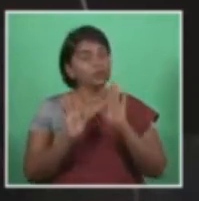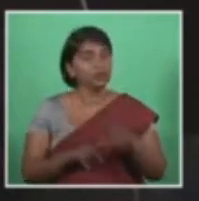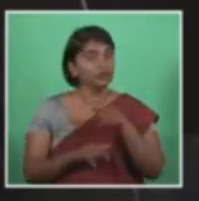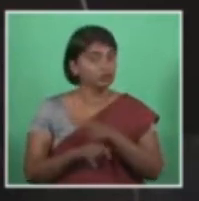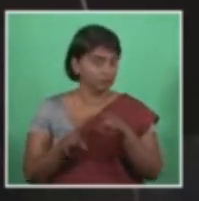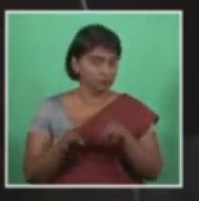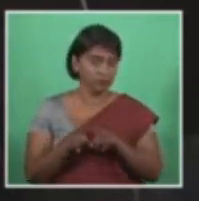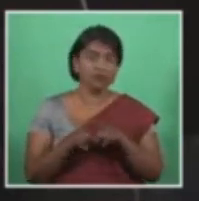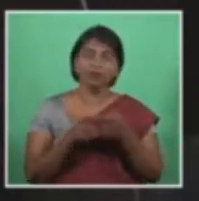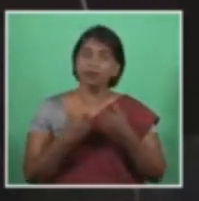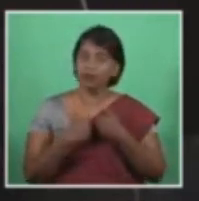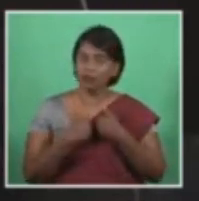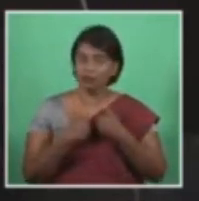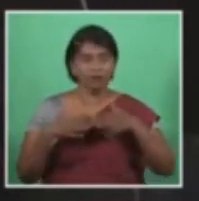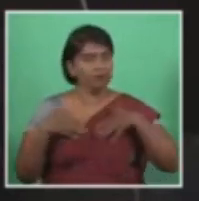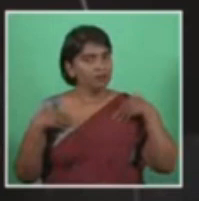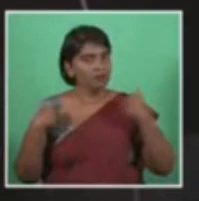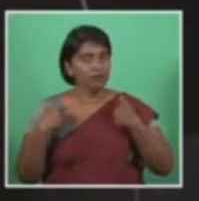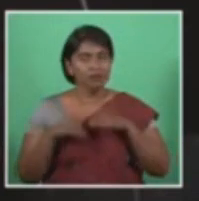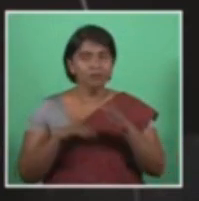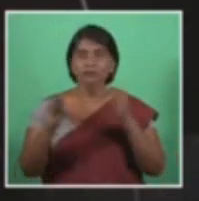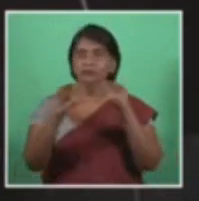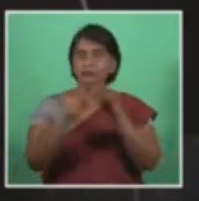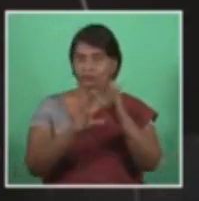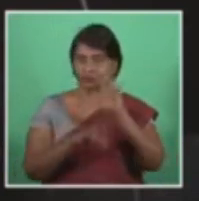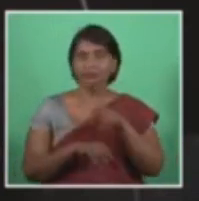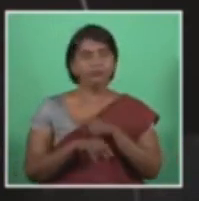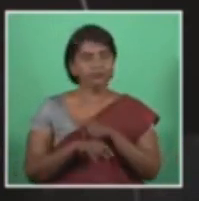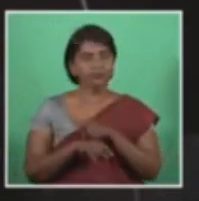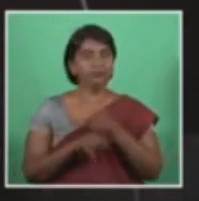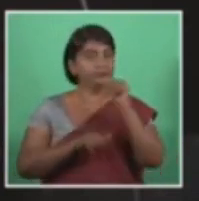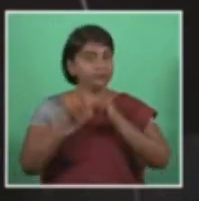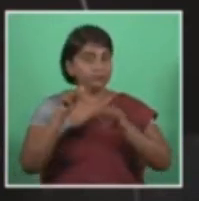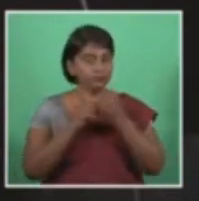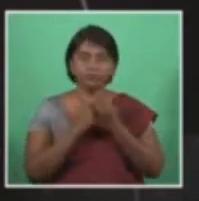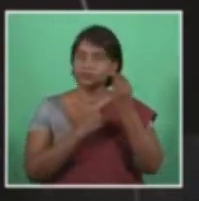through a holistic health approach requiring a much more